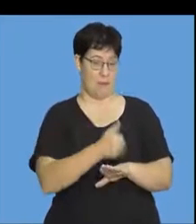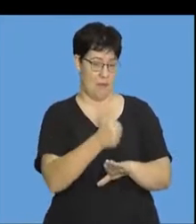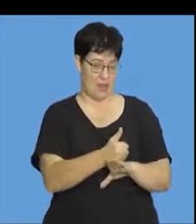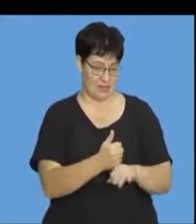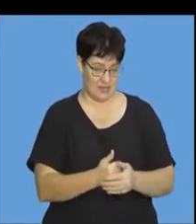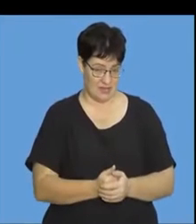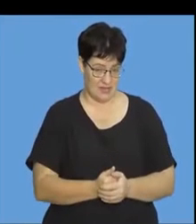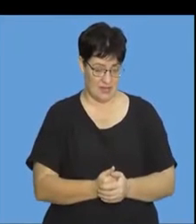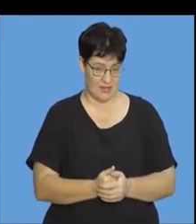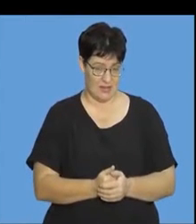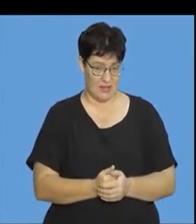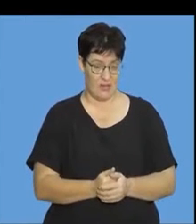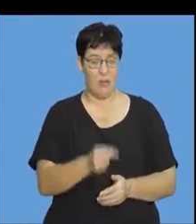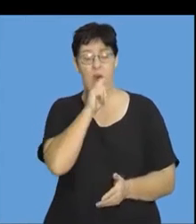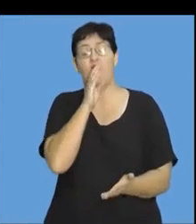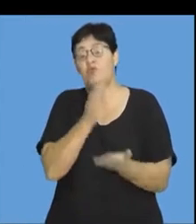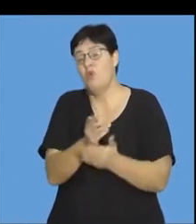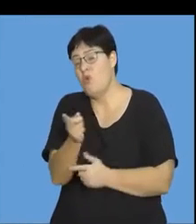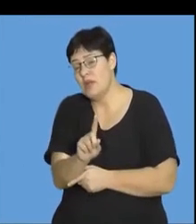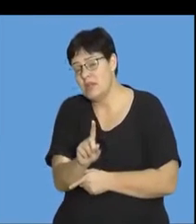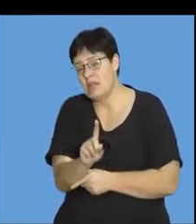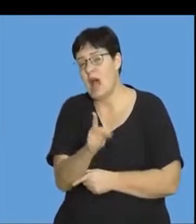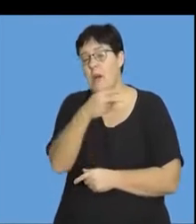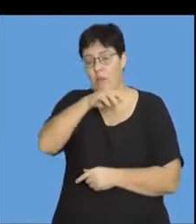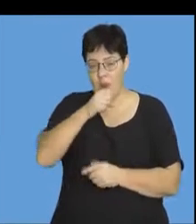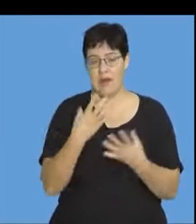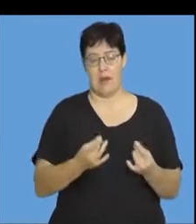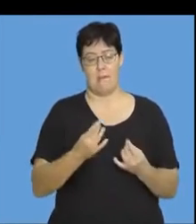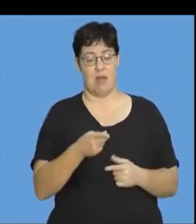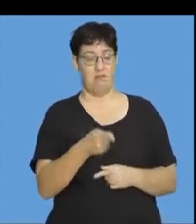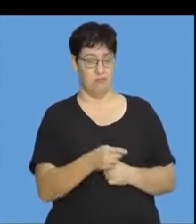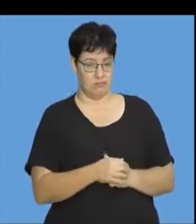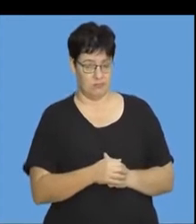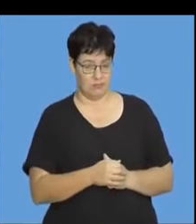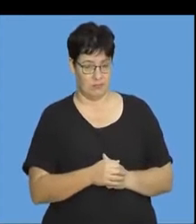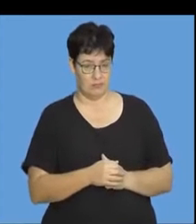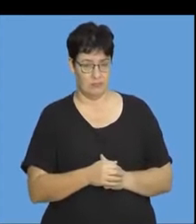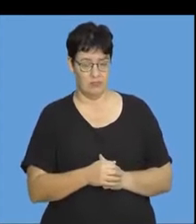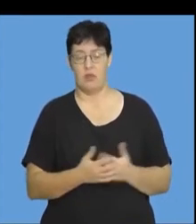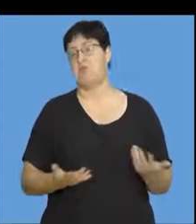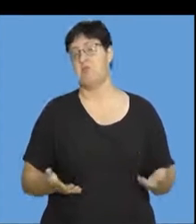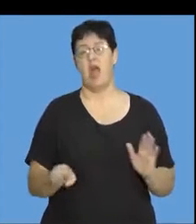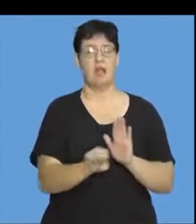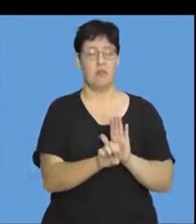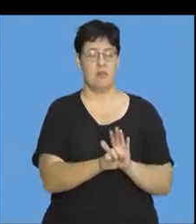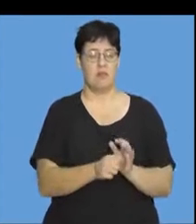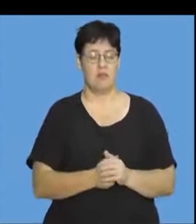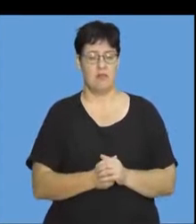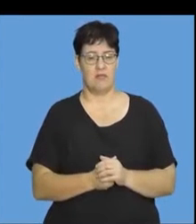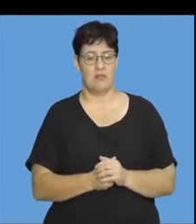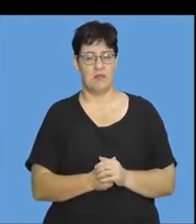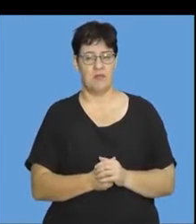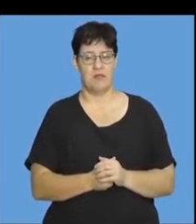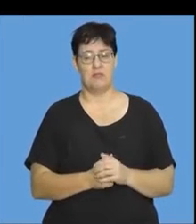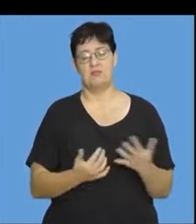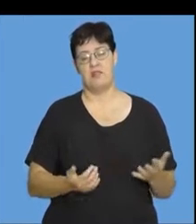the important thing here is to make sure that they are prime numbers. So for example, if I have something like, let's